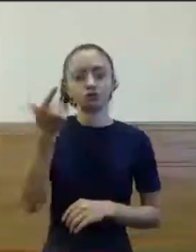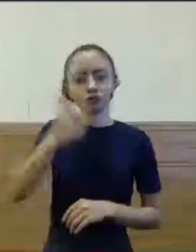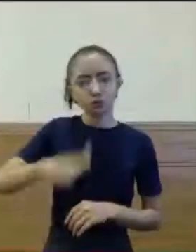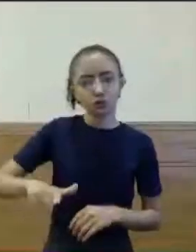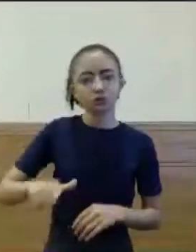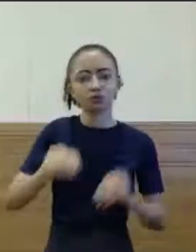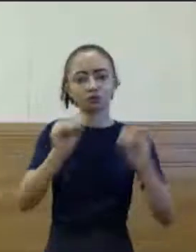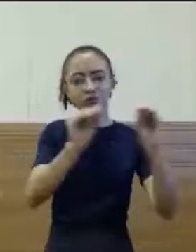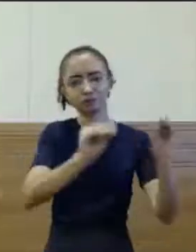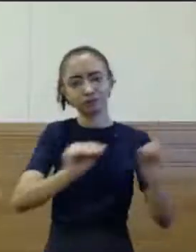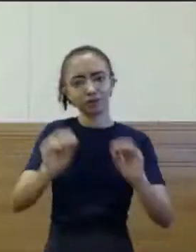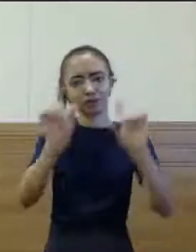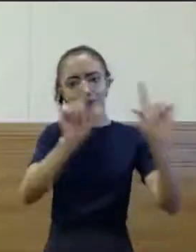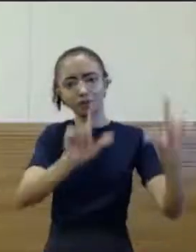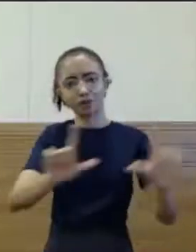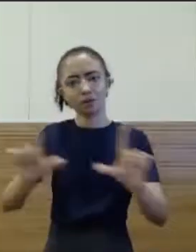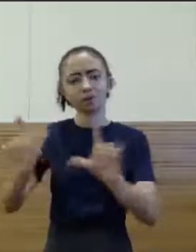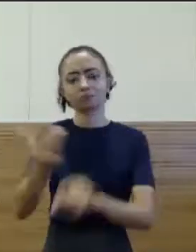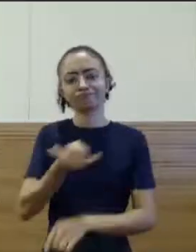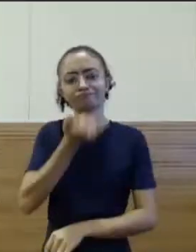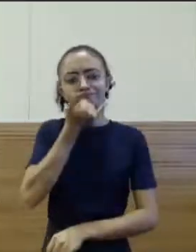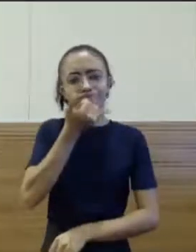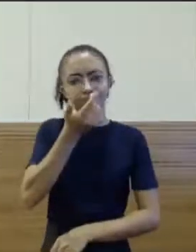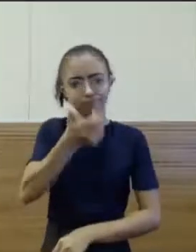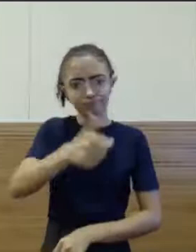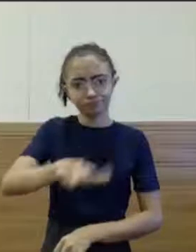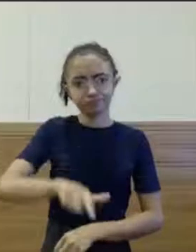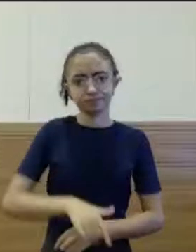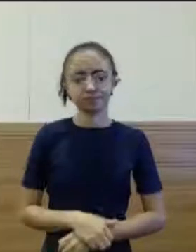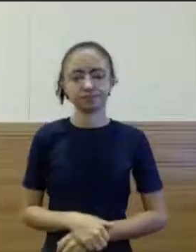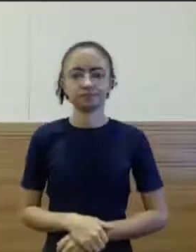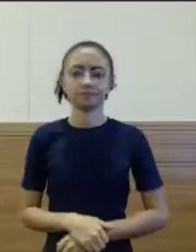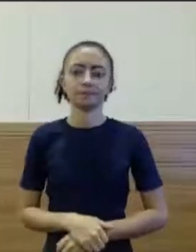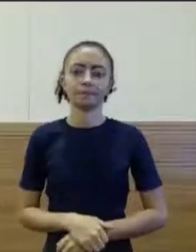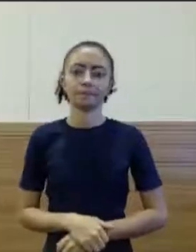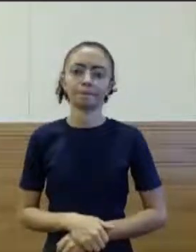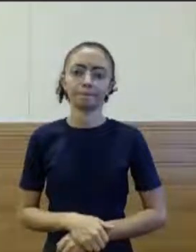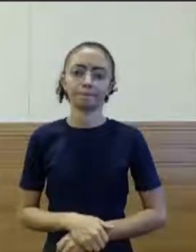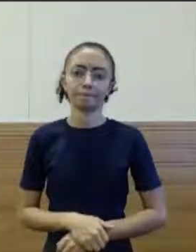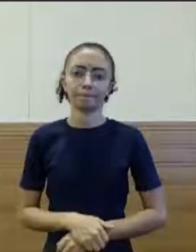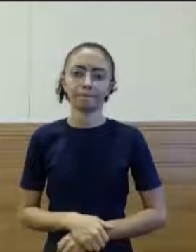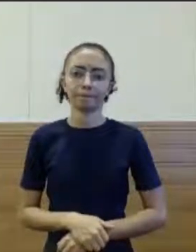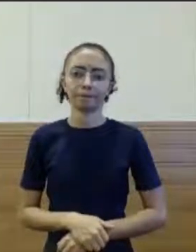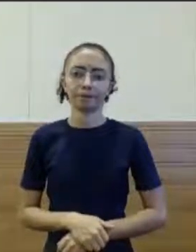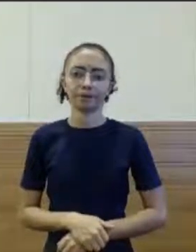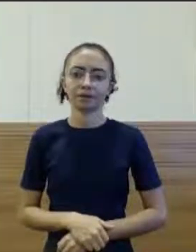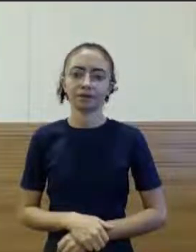So I'll share my screen once more. Apologies again.